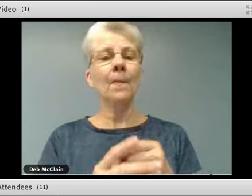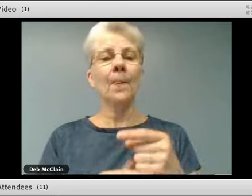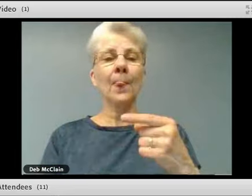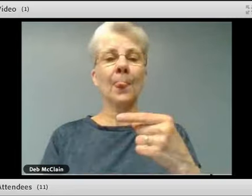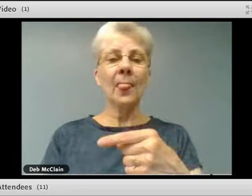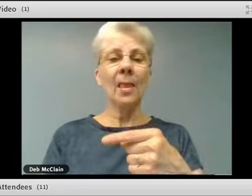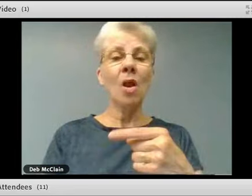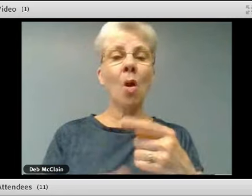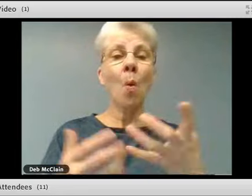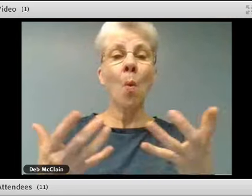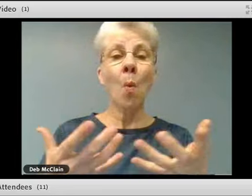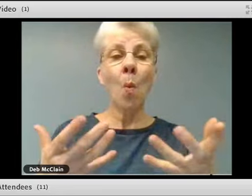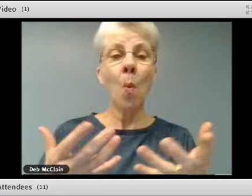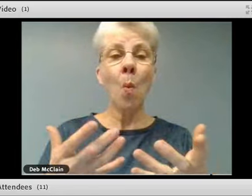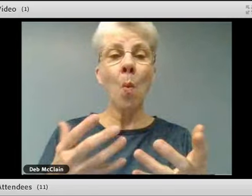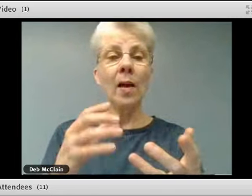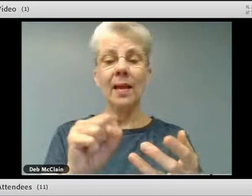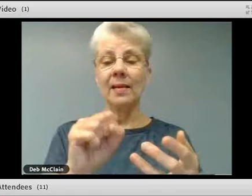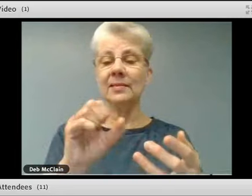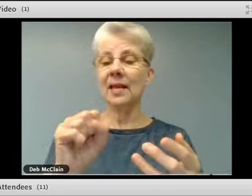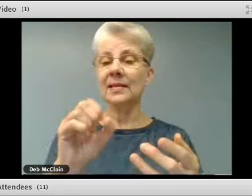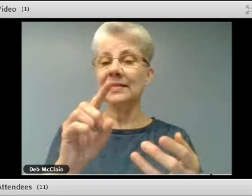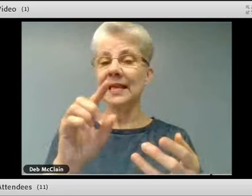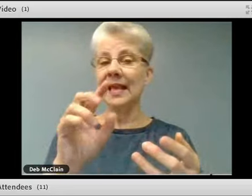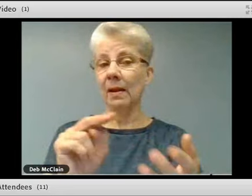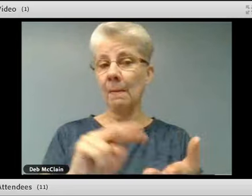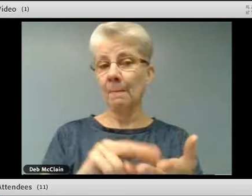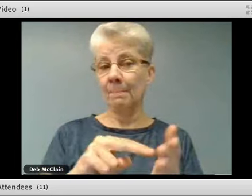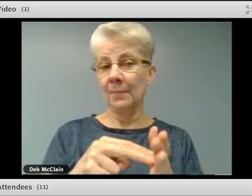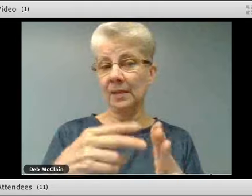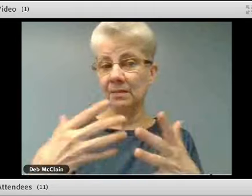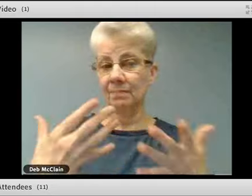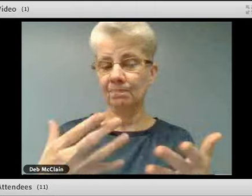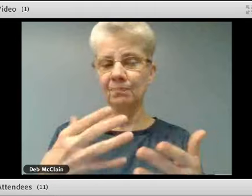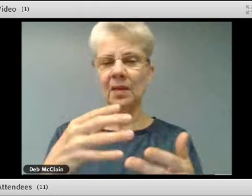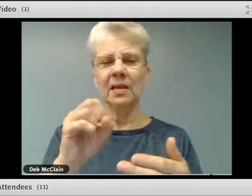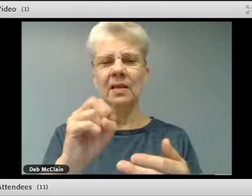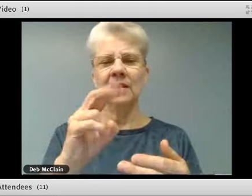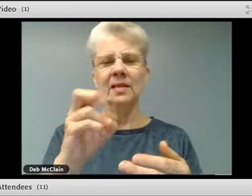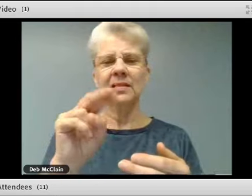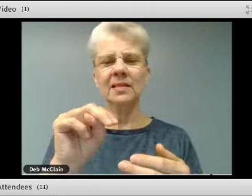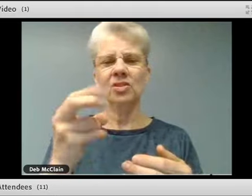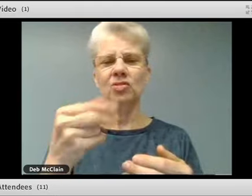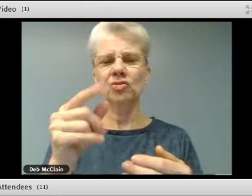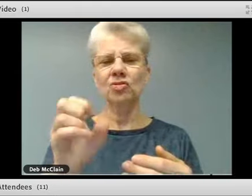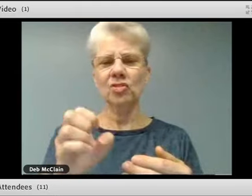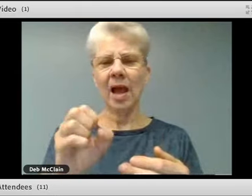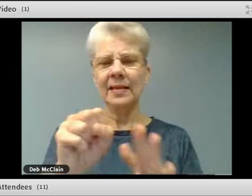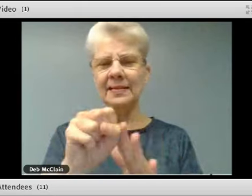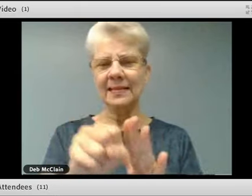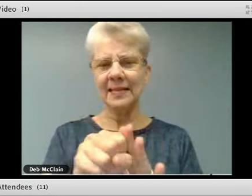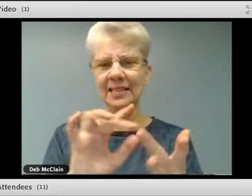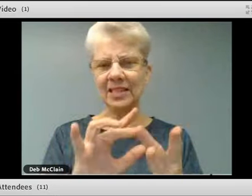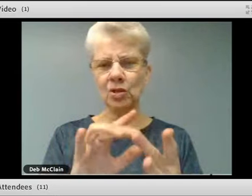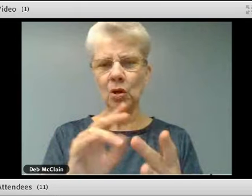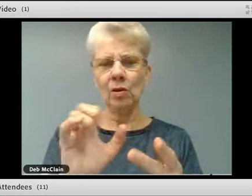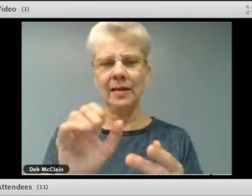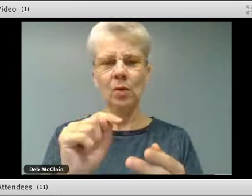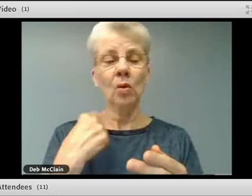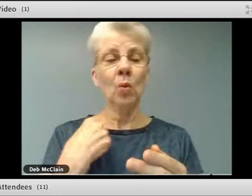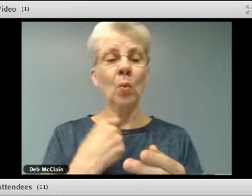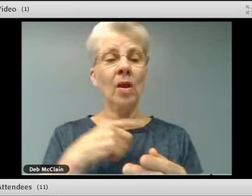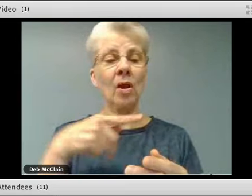So what is SSDN? So SSDN stands for the Sunshine State Digital Network. We are the DPLA service hub